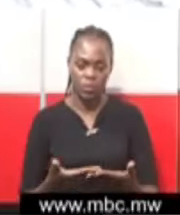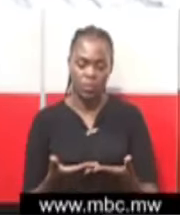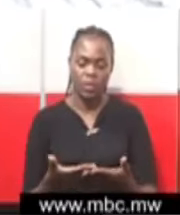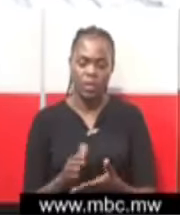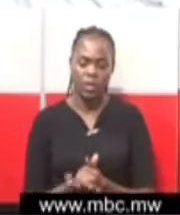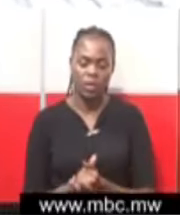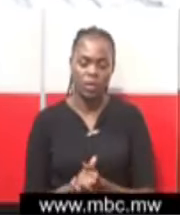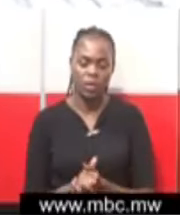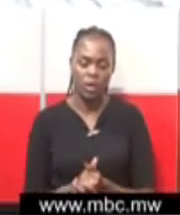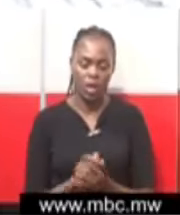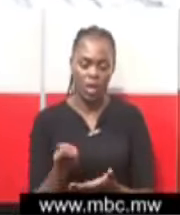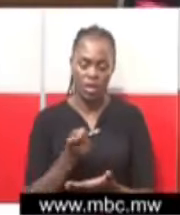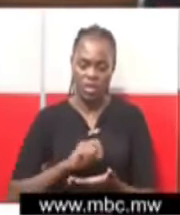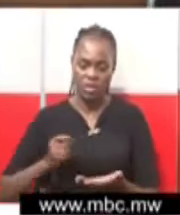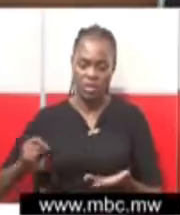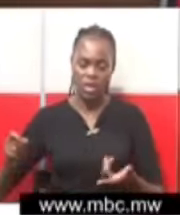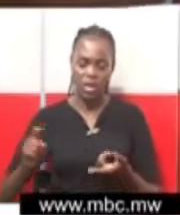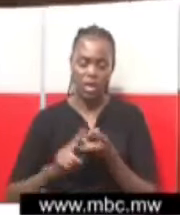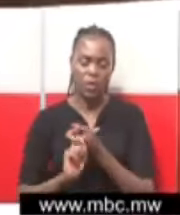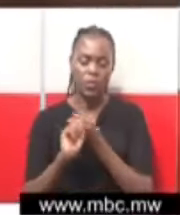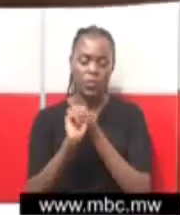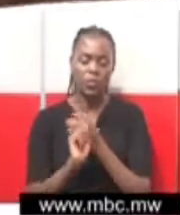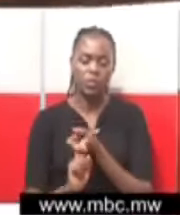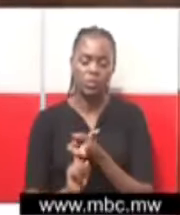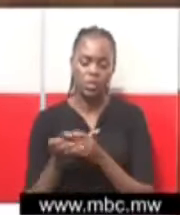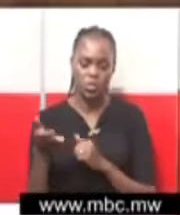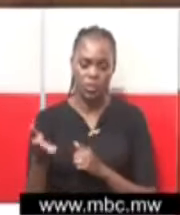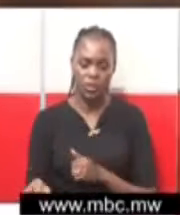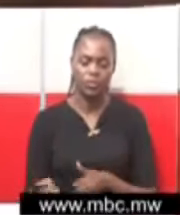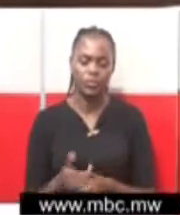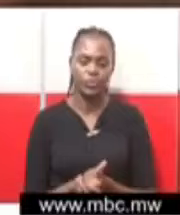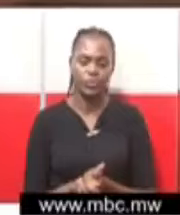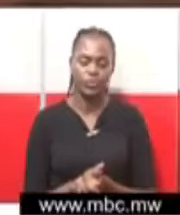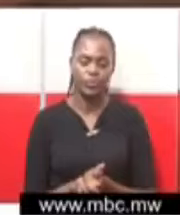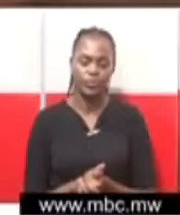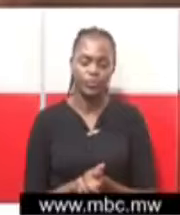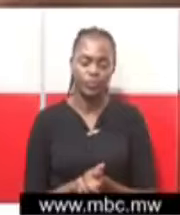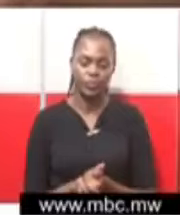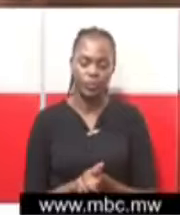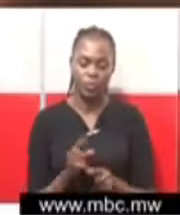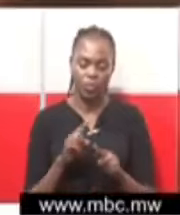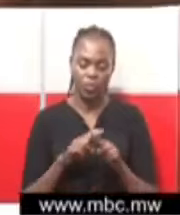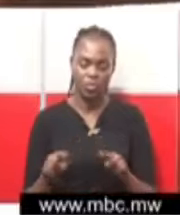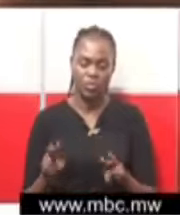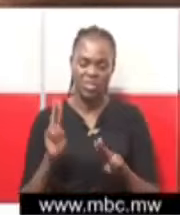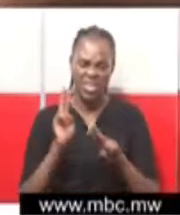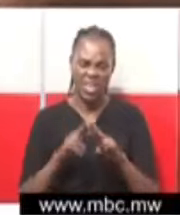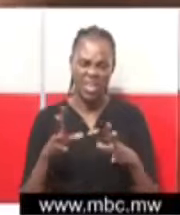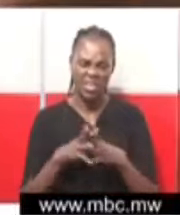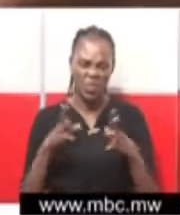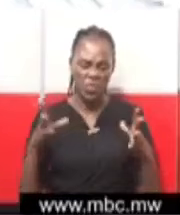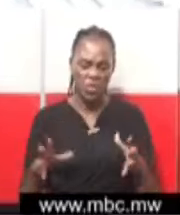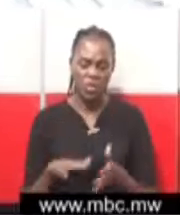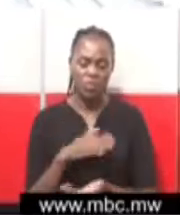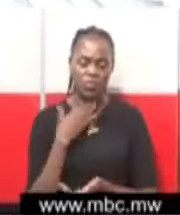we have signed this agreement, and there will be more to be